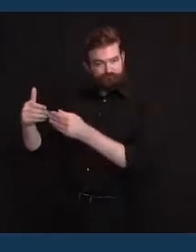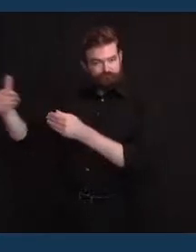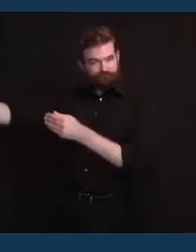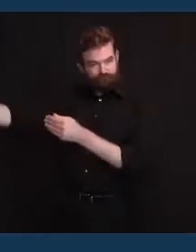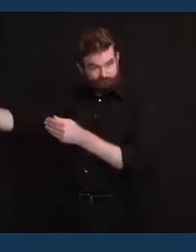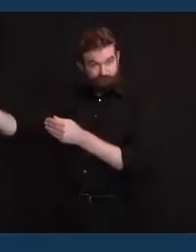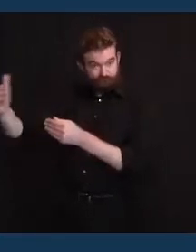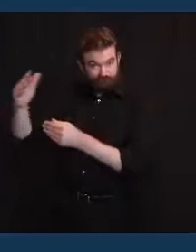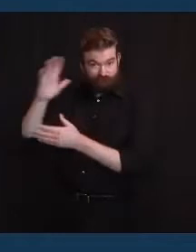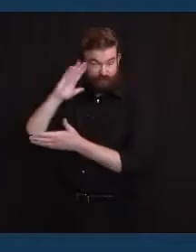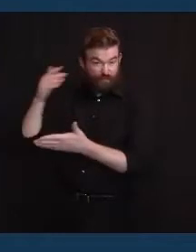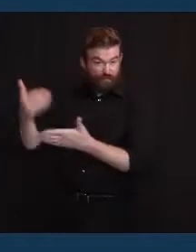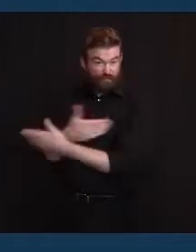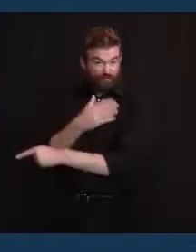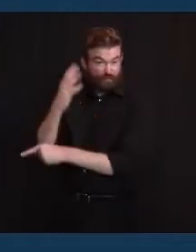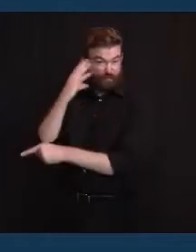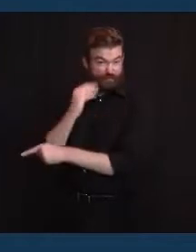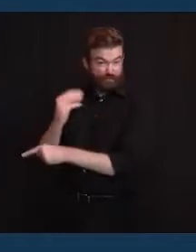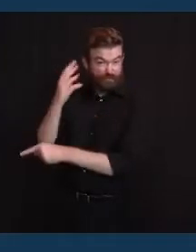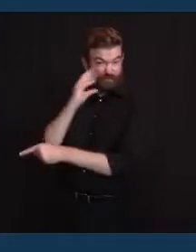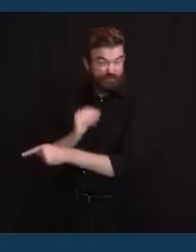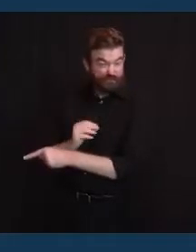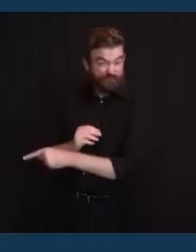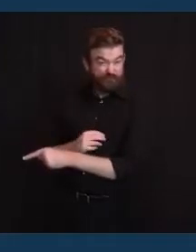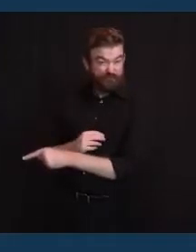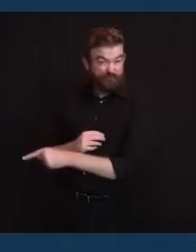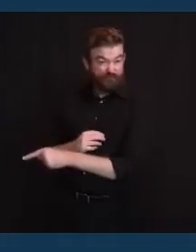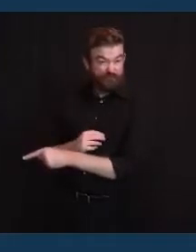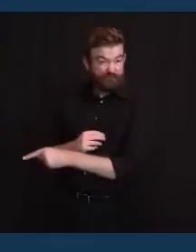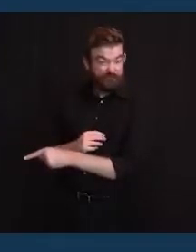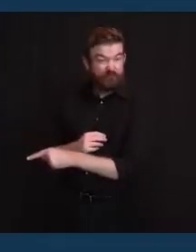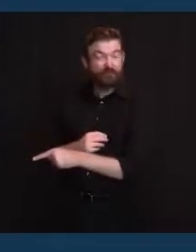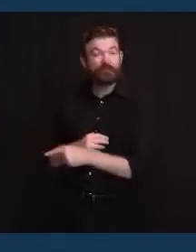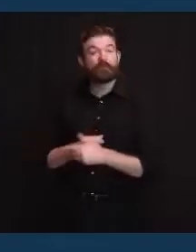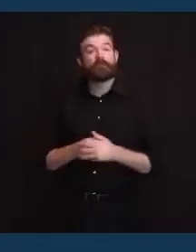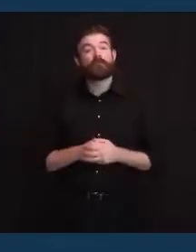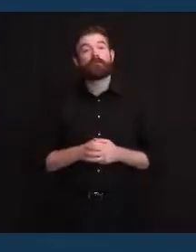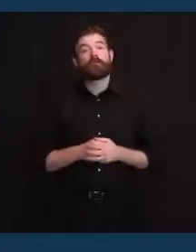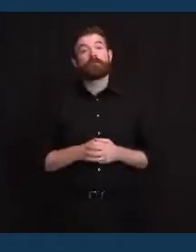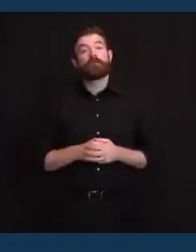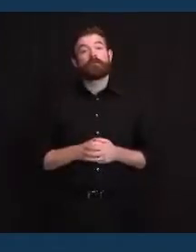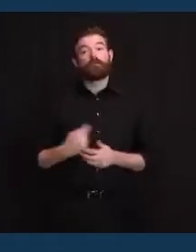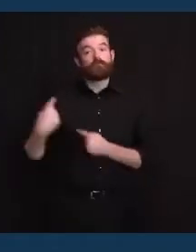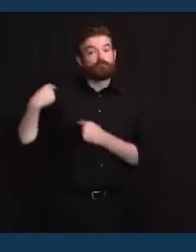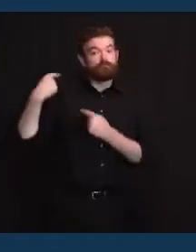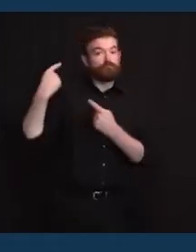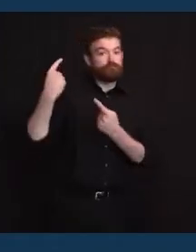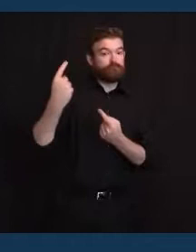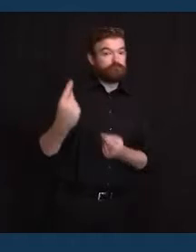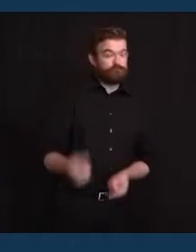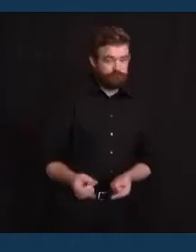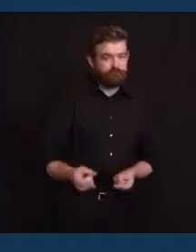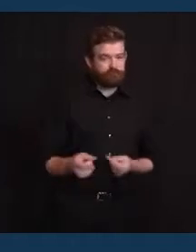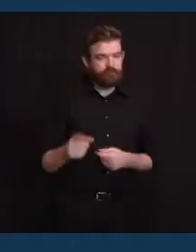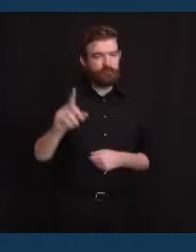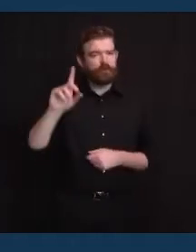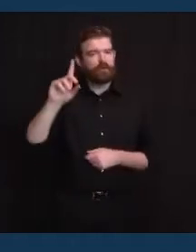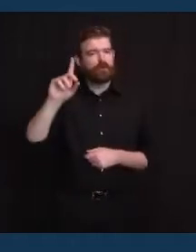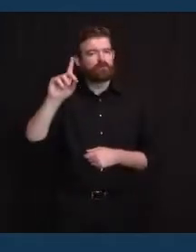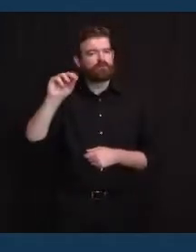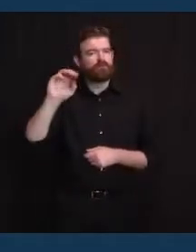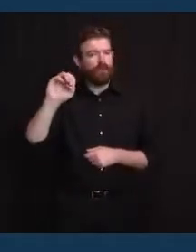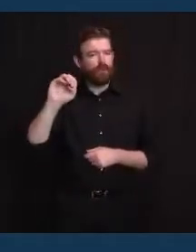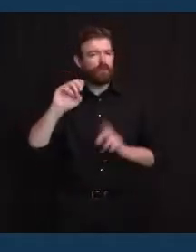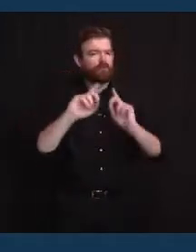in regular contact with educators and stakeholders. It has conducted numerous site visits and held